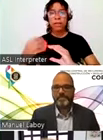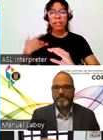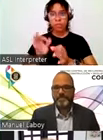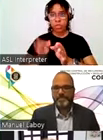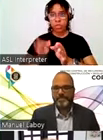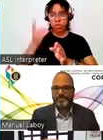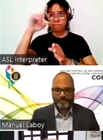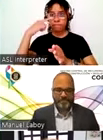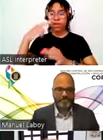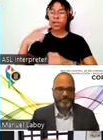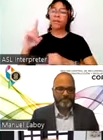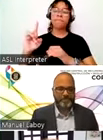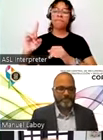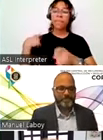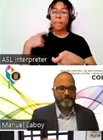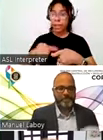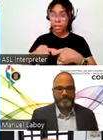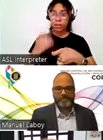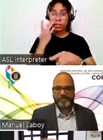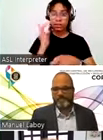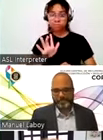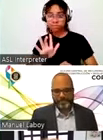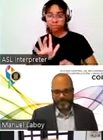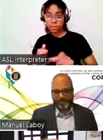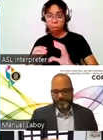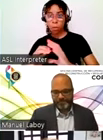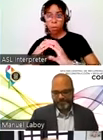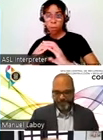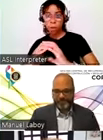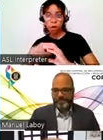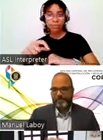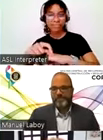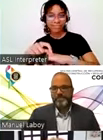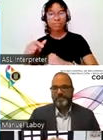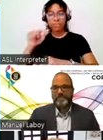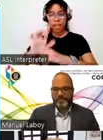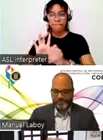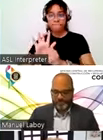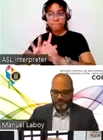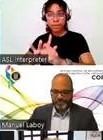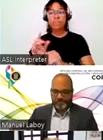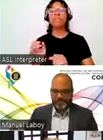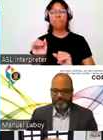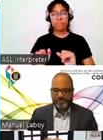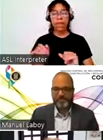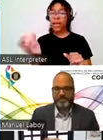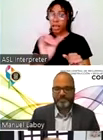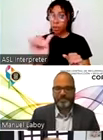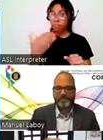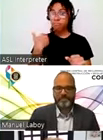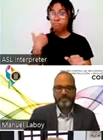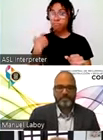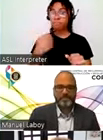Si seleccionas ese globo ahí abajo en la pantalla. And we also have American Sign Language